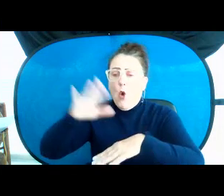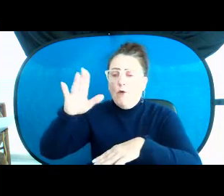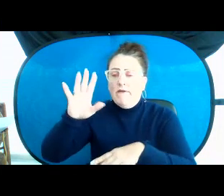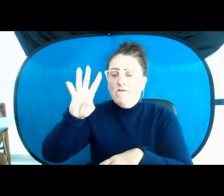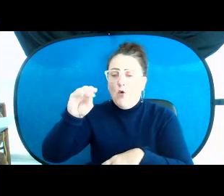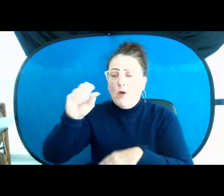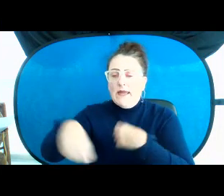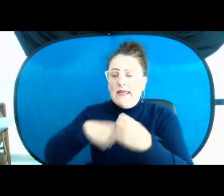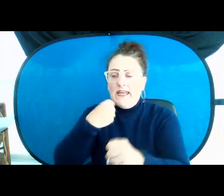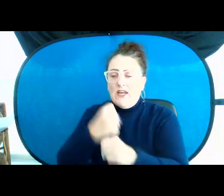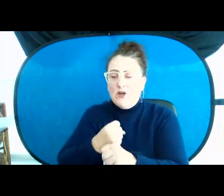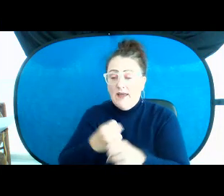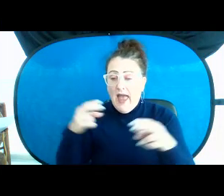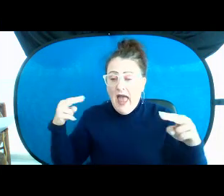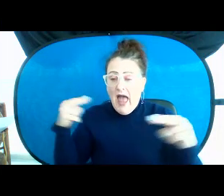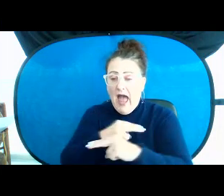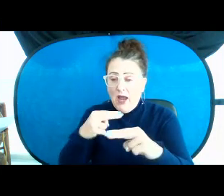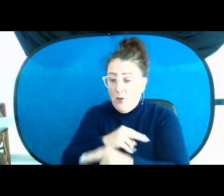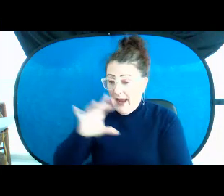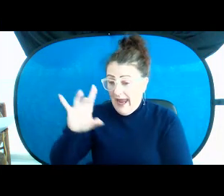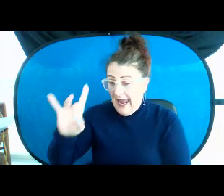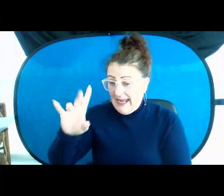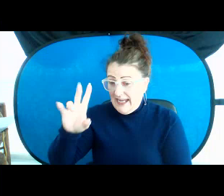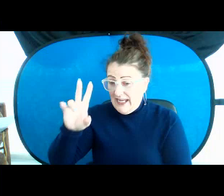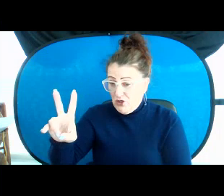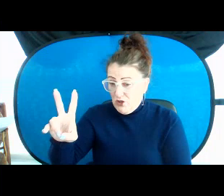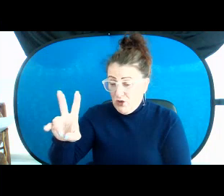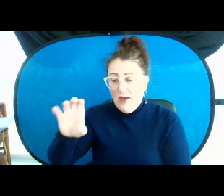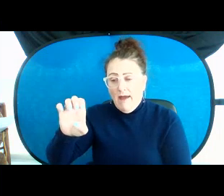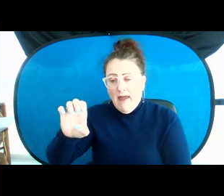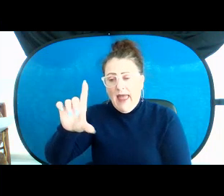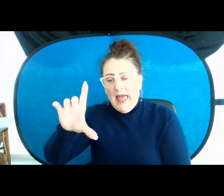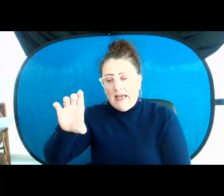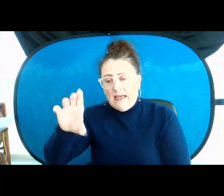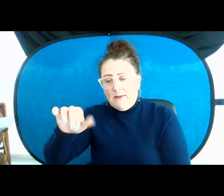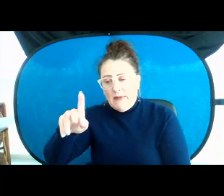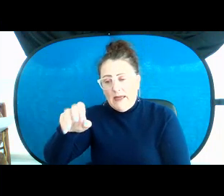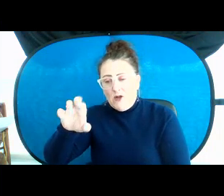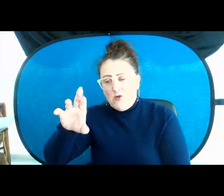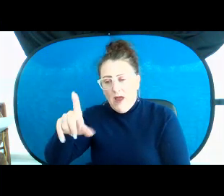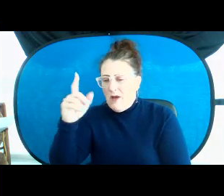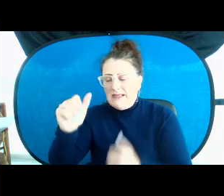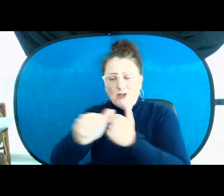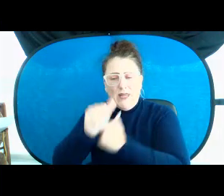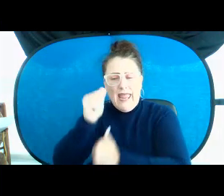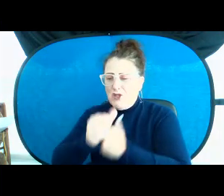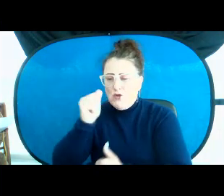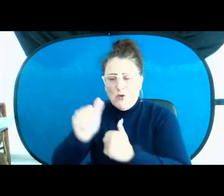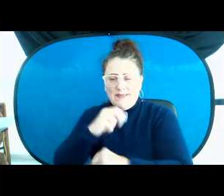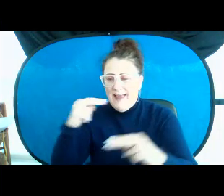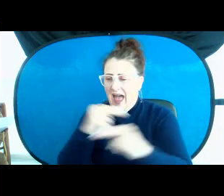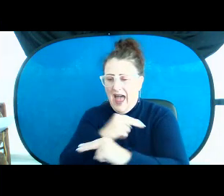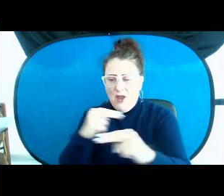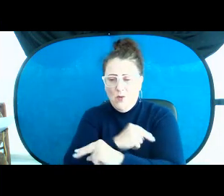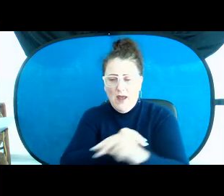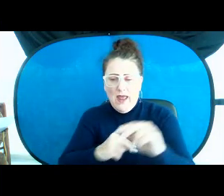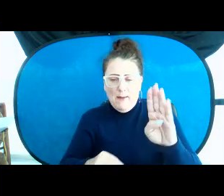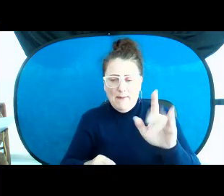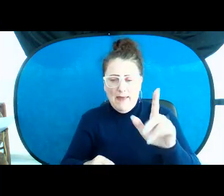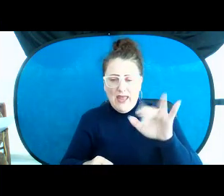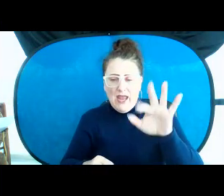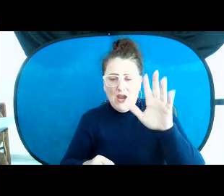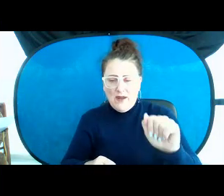Highway 82 through Burlingame, which we all know as El Camino Real, has been one of the most dangerous stretches of highway in the Bay Area. Trees